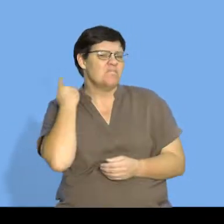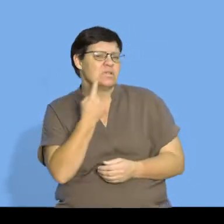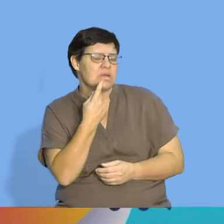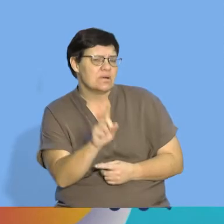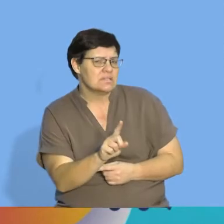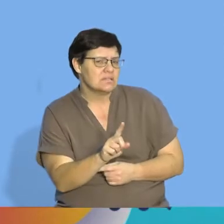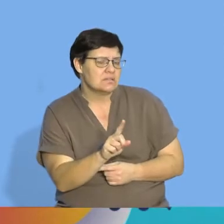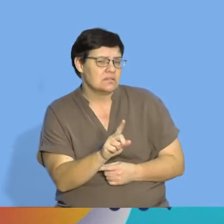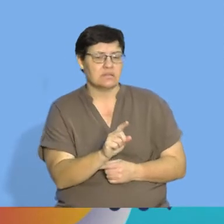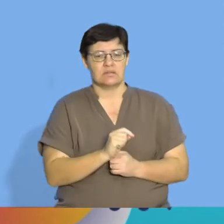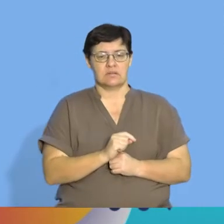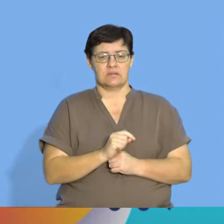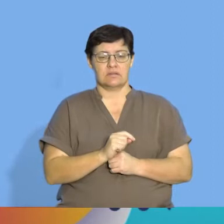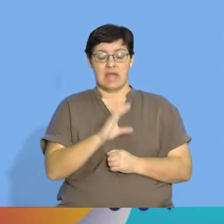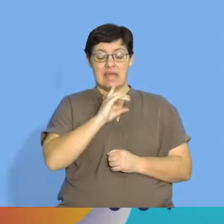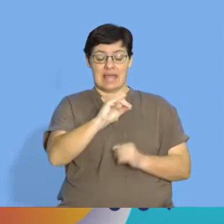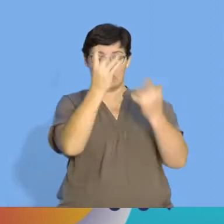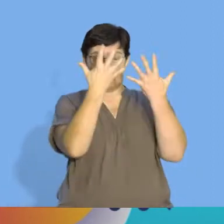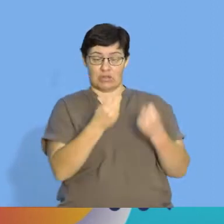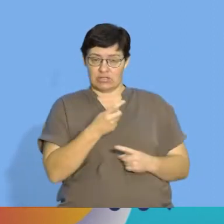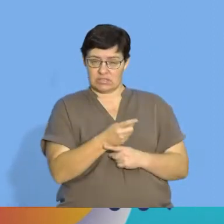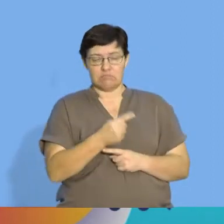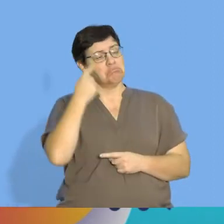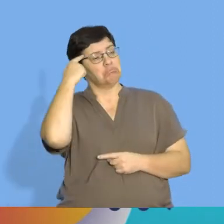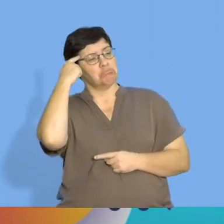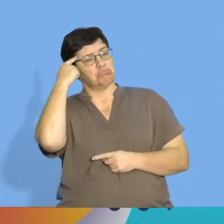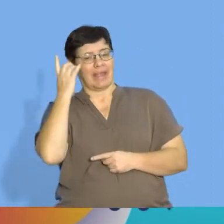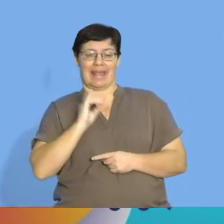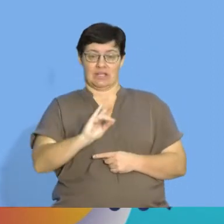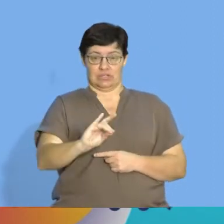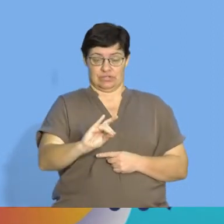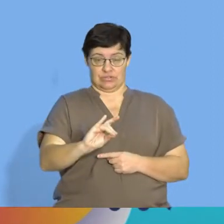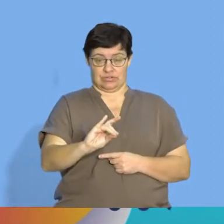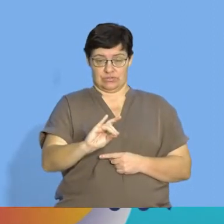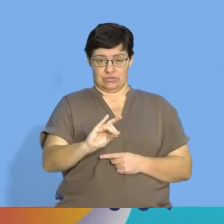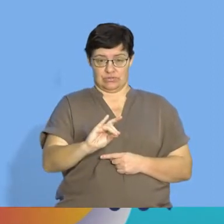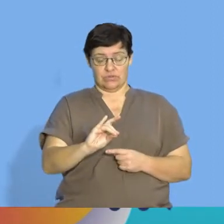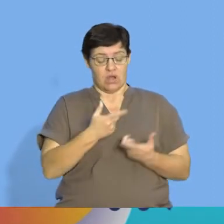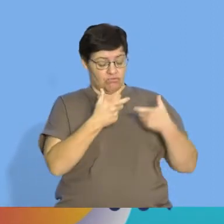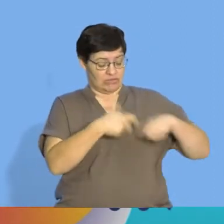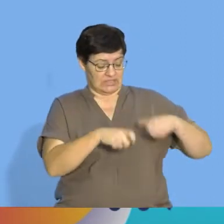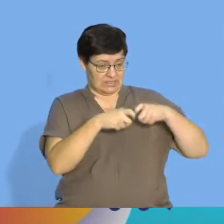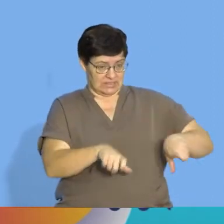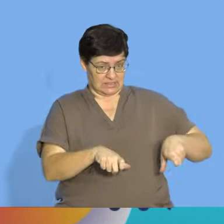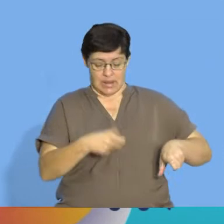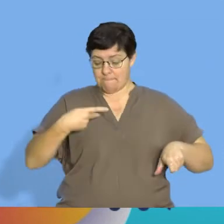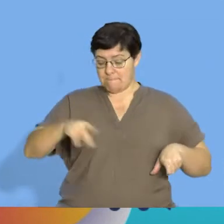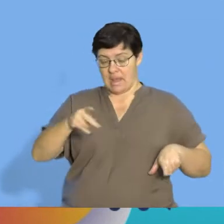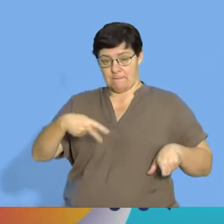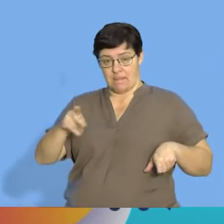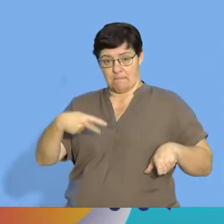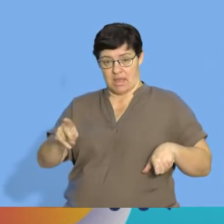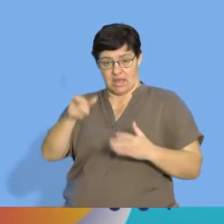lesson? We said that a cash budget, you think cash, you think receipts and